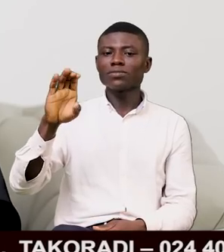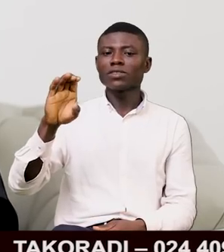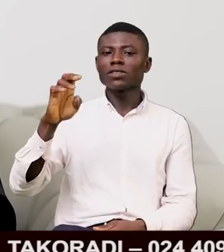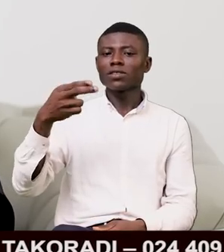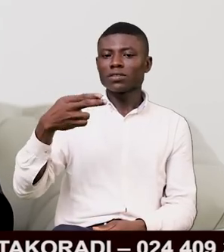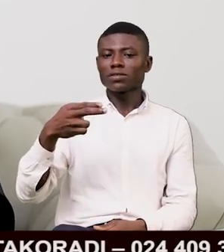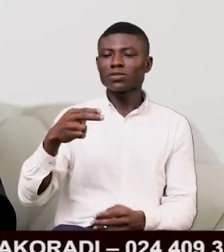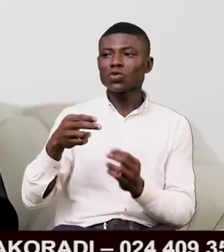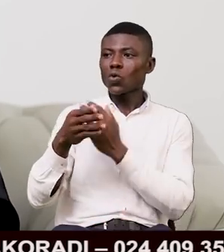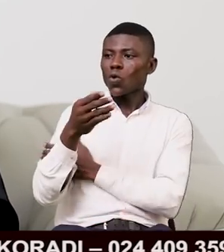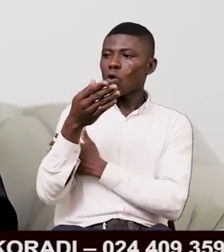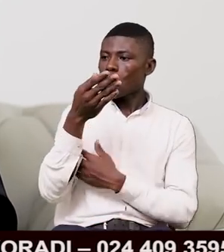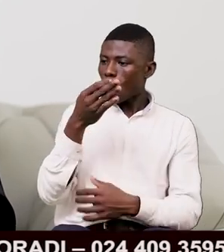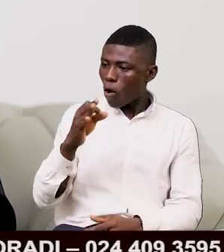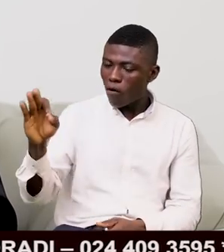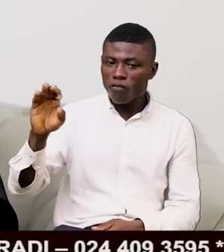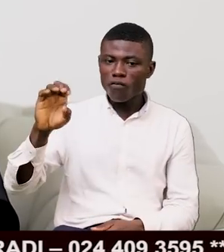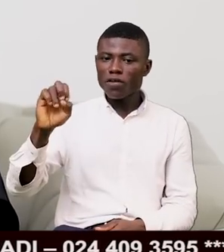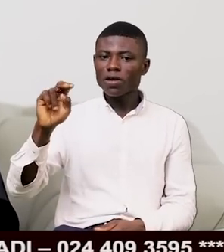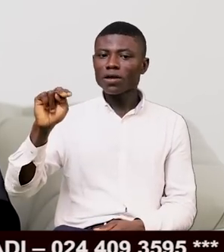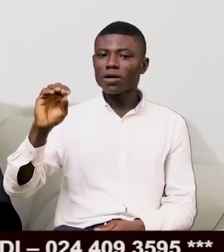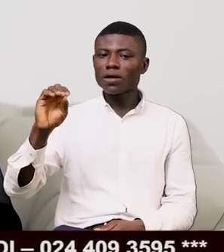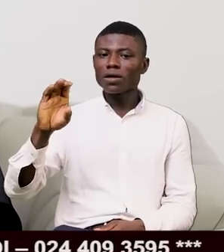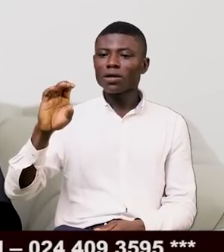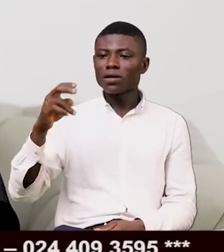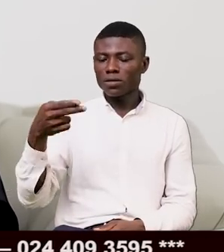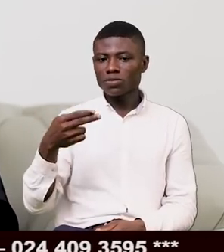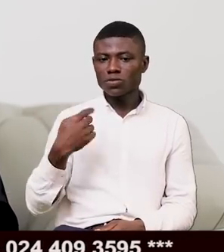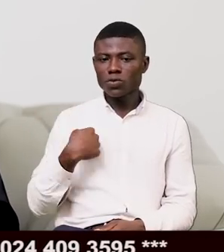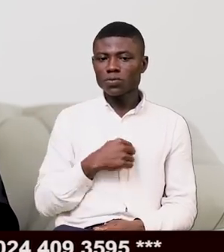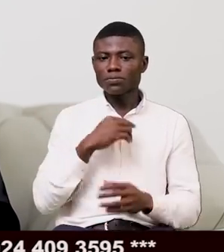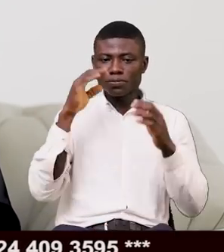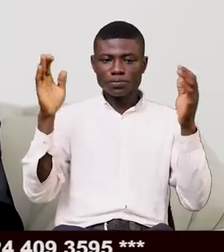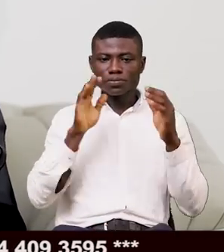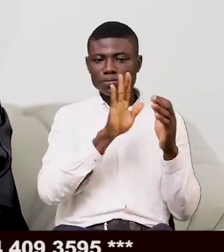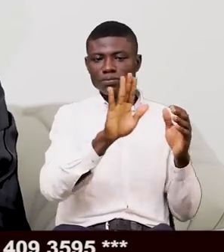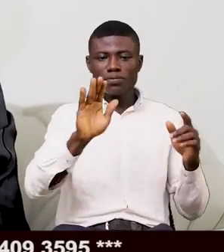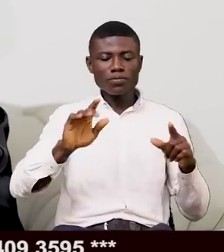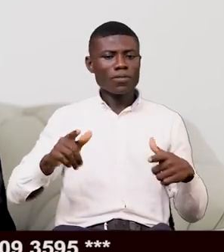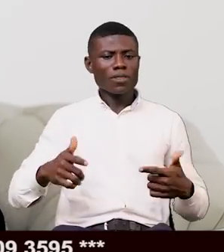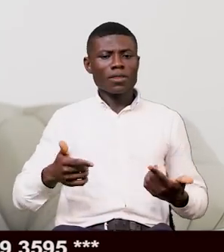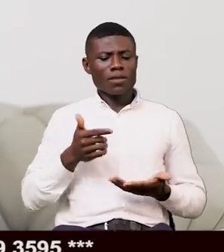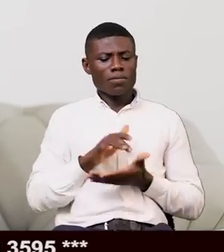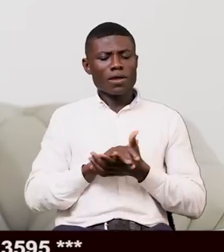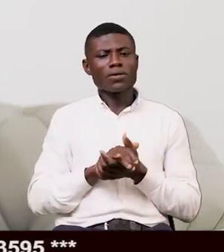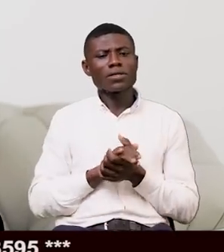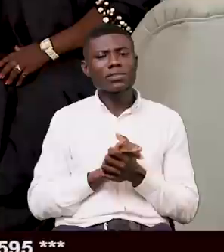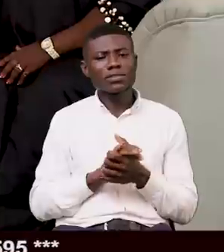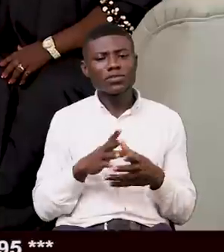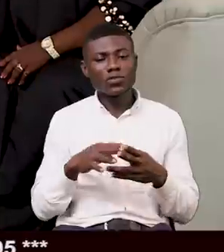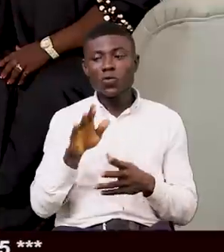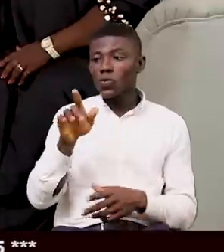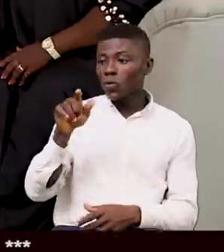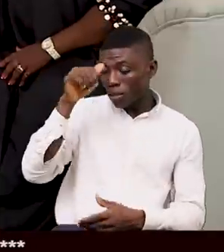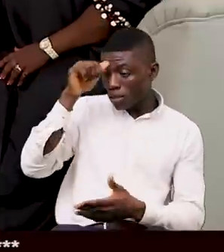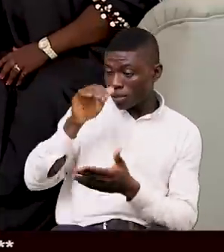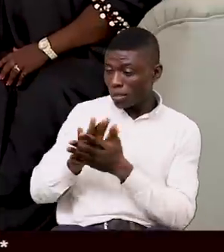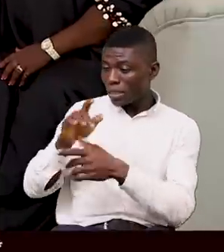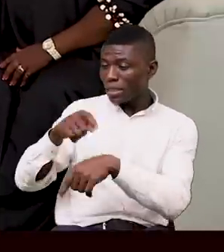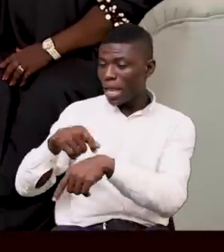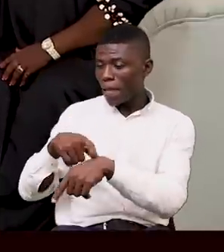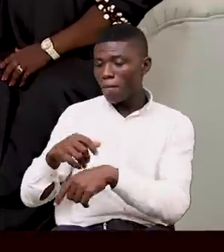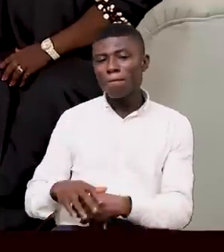academ, God of Enoch, and ye waha say ye celebrity or my warrior. A ye brain of me musaw.